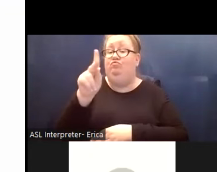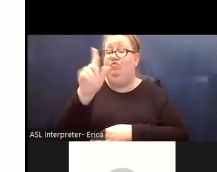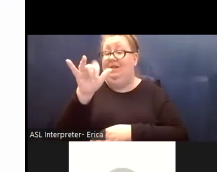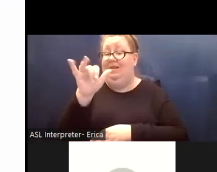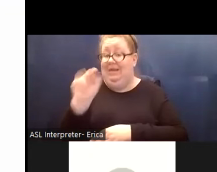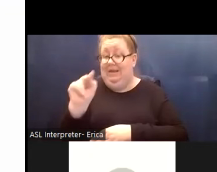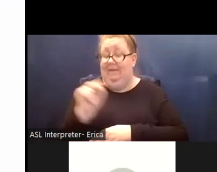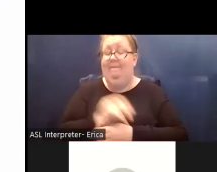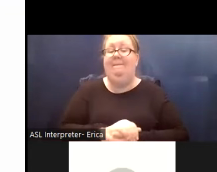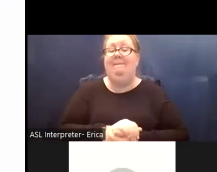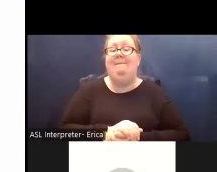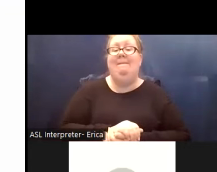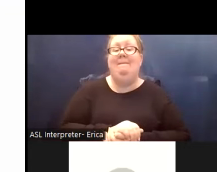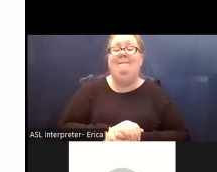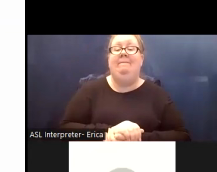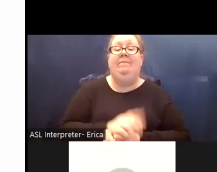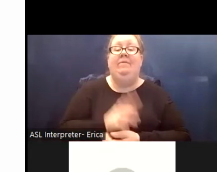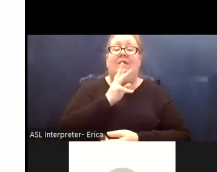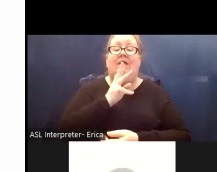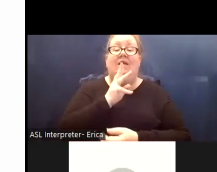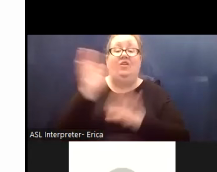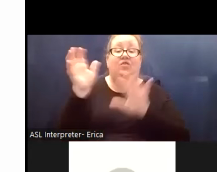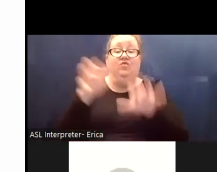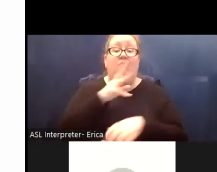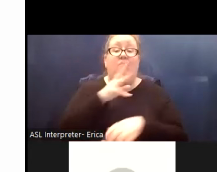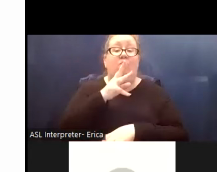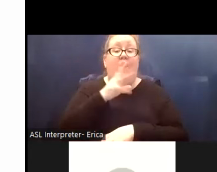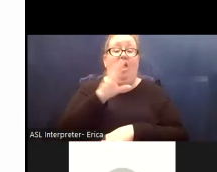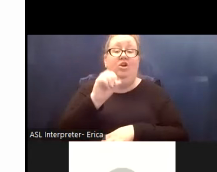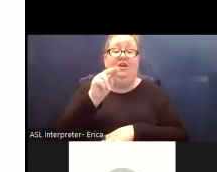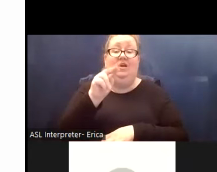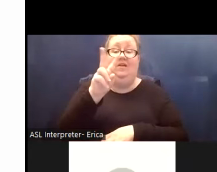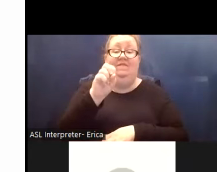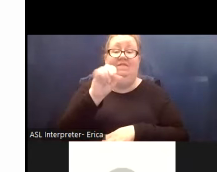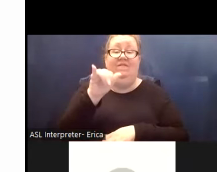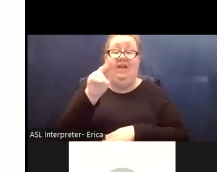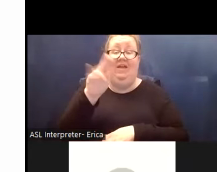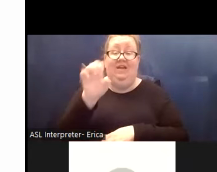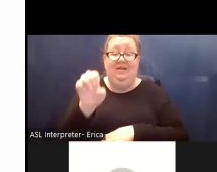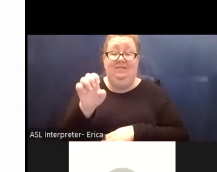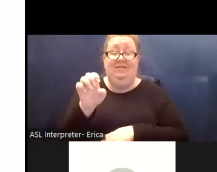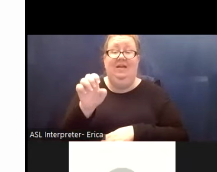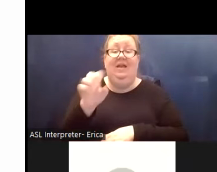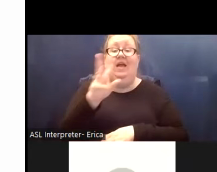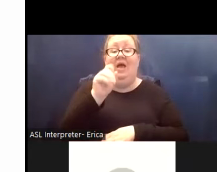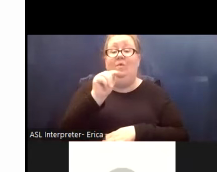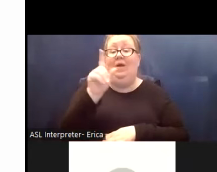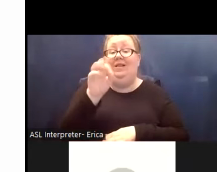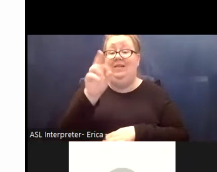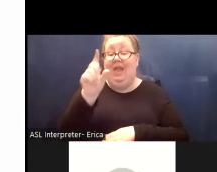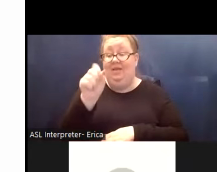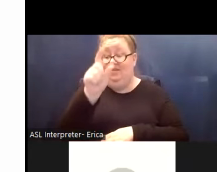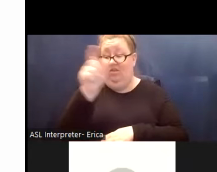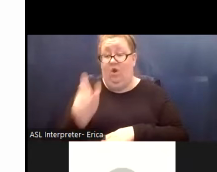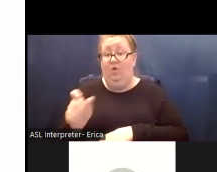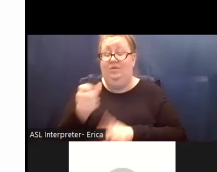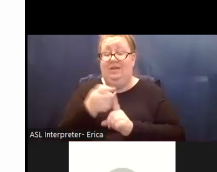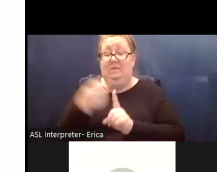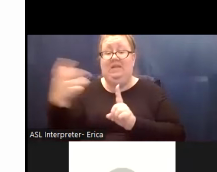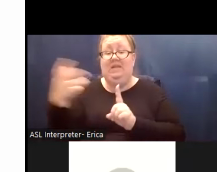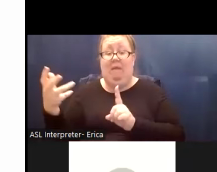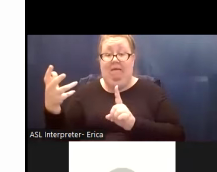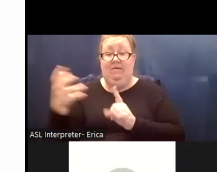stormwater conveyance and retention, wetlands at the coast, can also be expanded. These